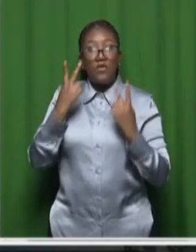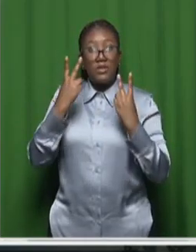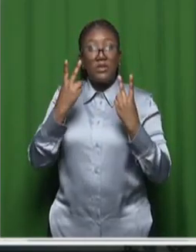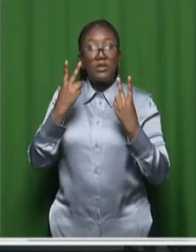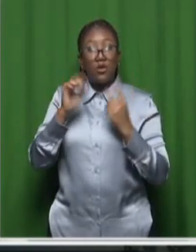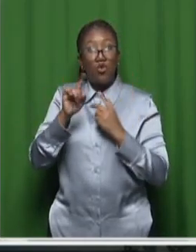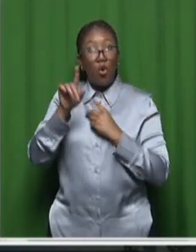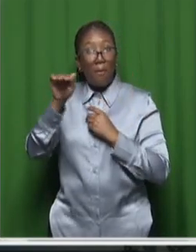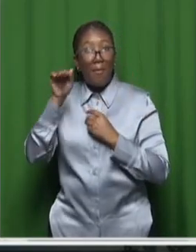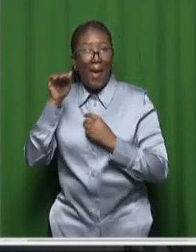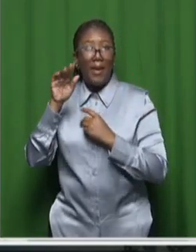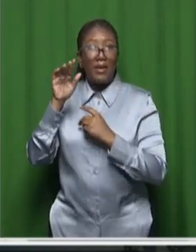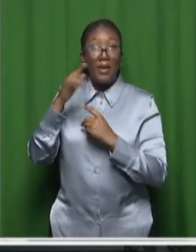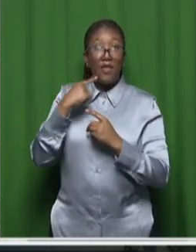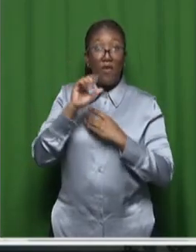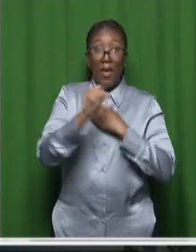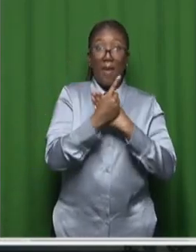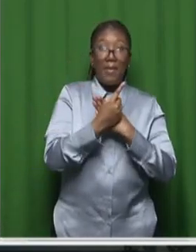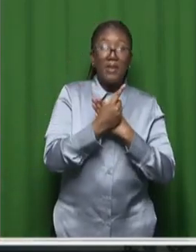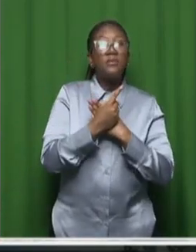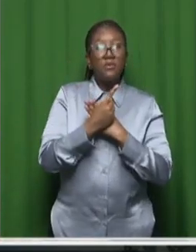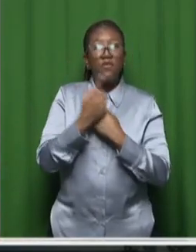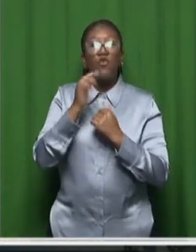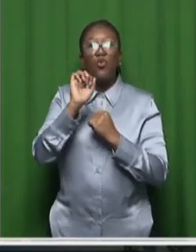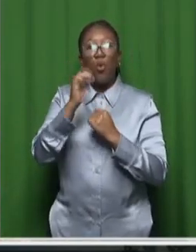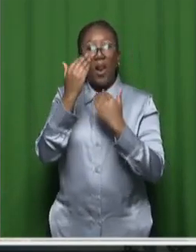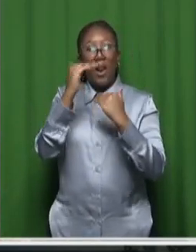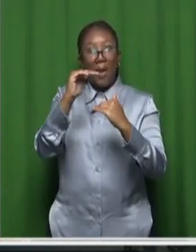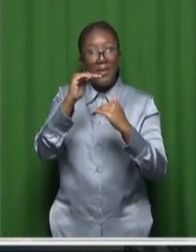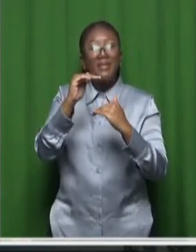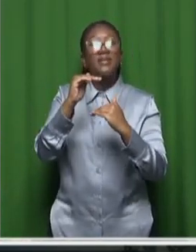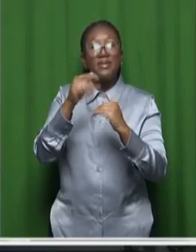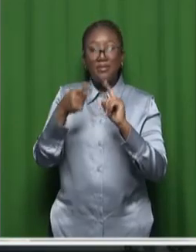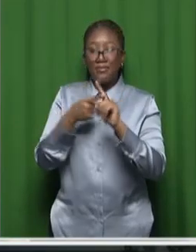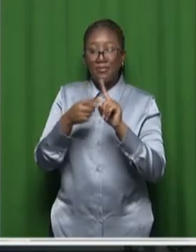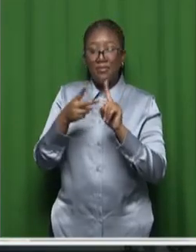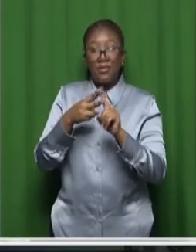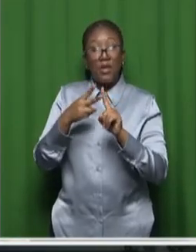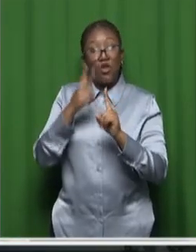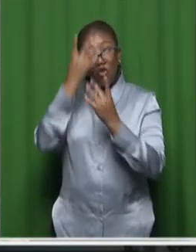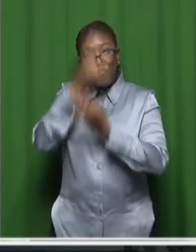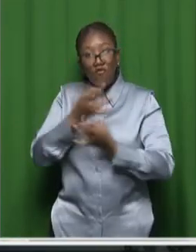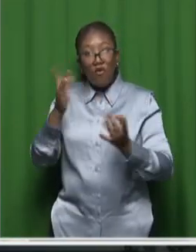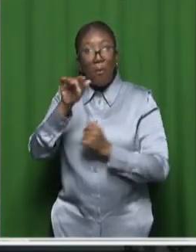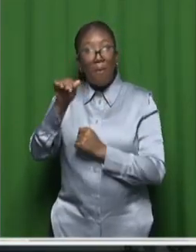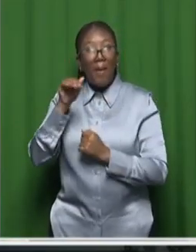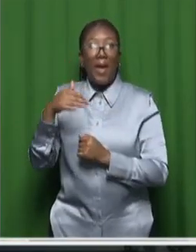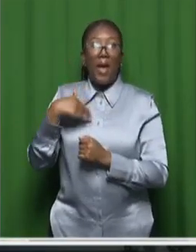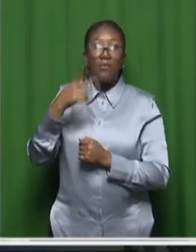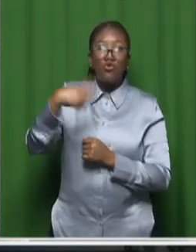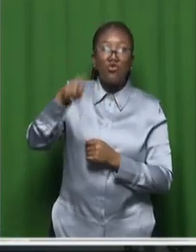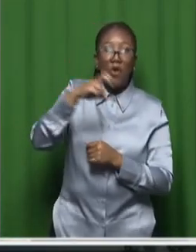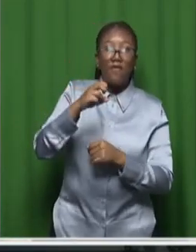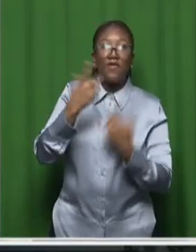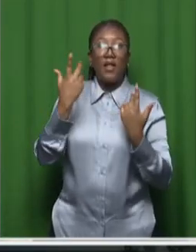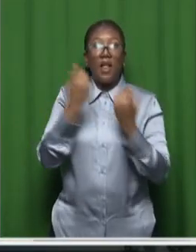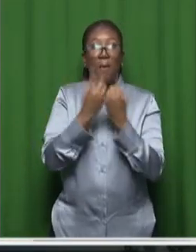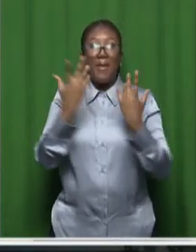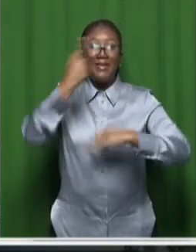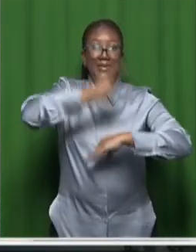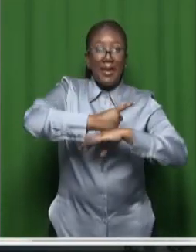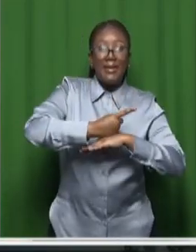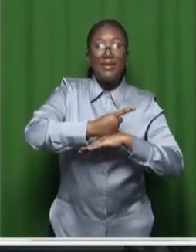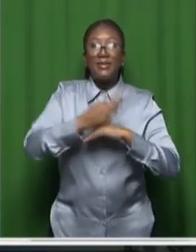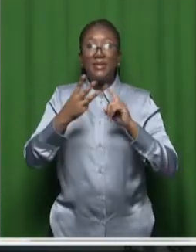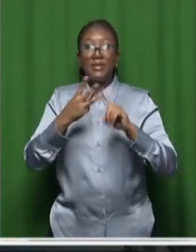alerting your bank at large in terms of limits, in terms of the amount of time that you're going to be going away, etc. That emergency line. What